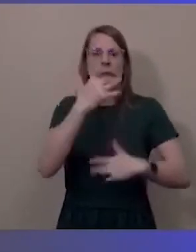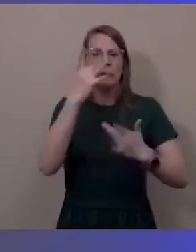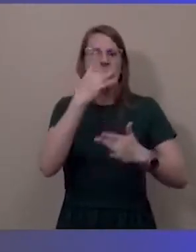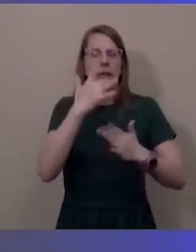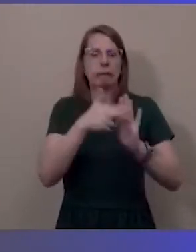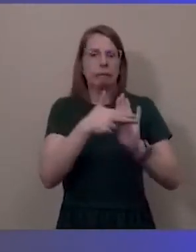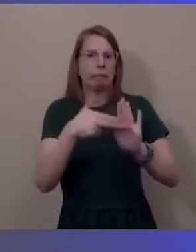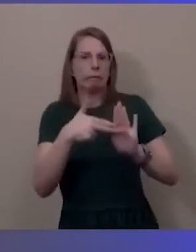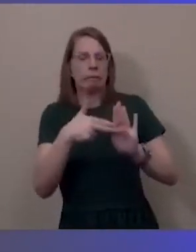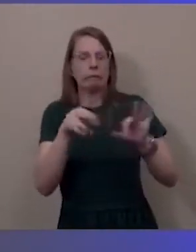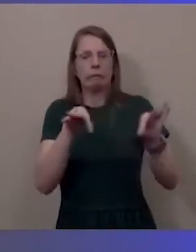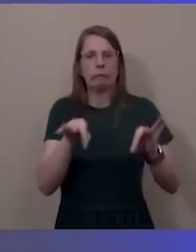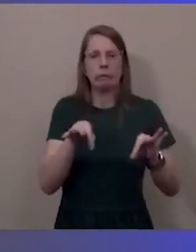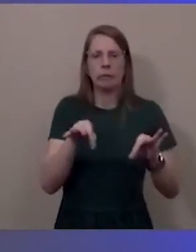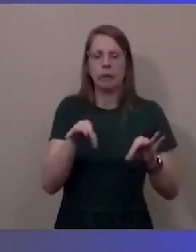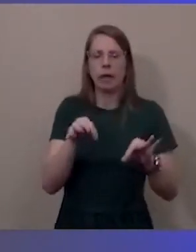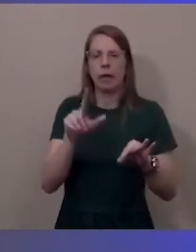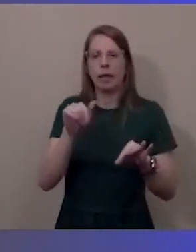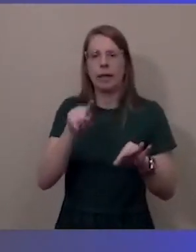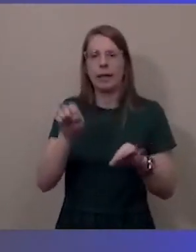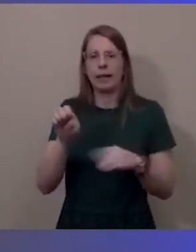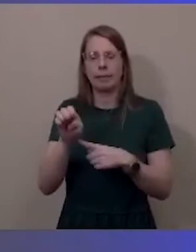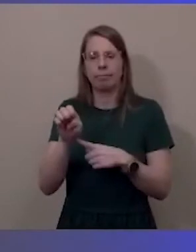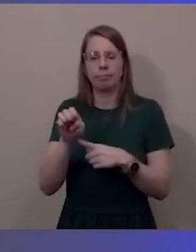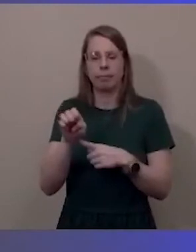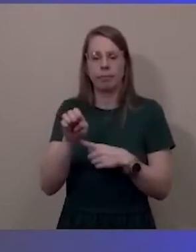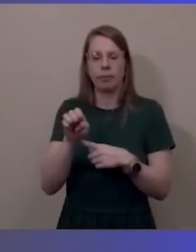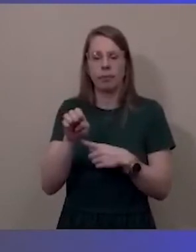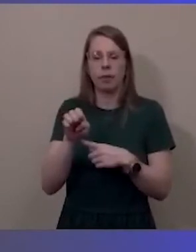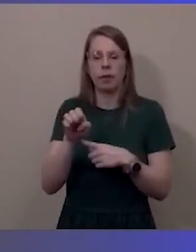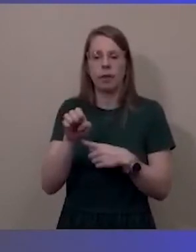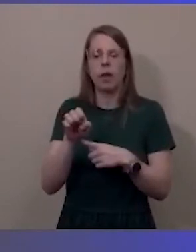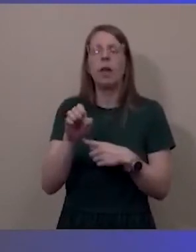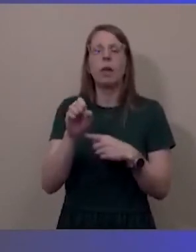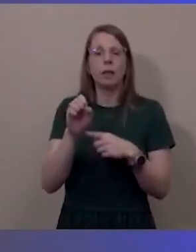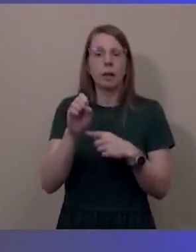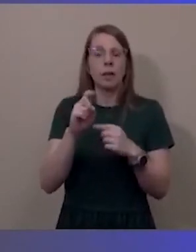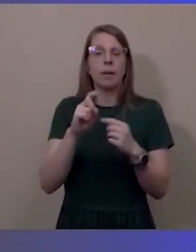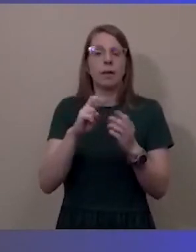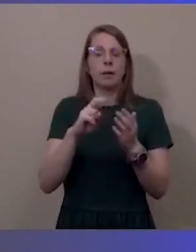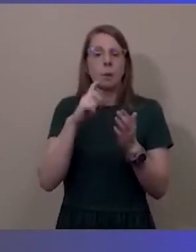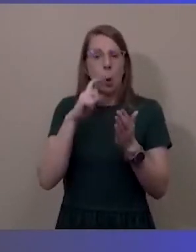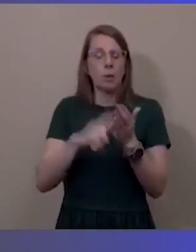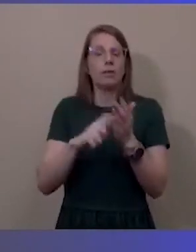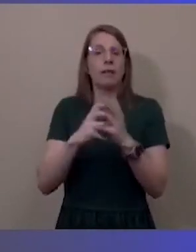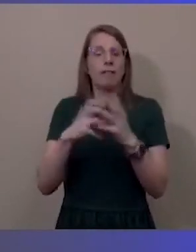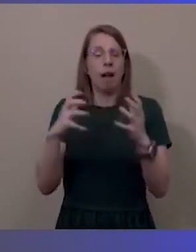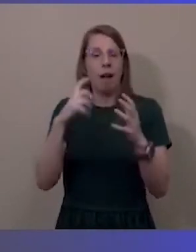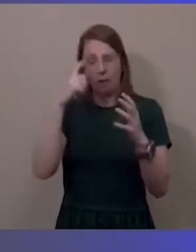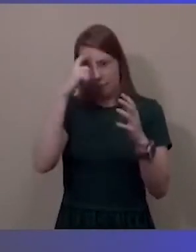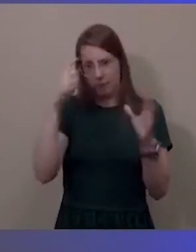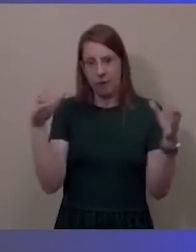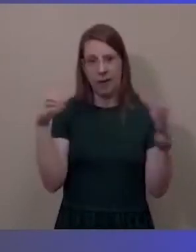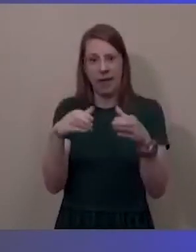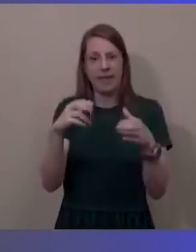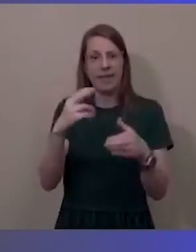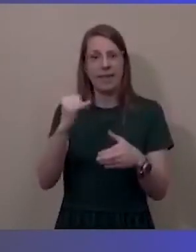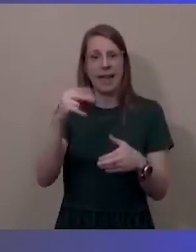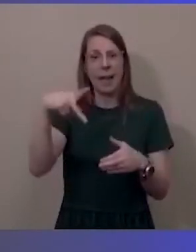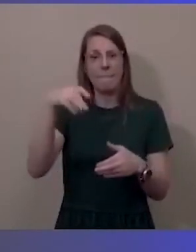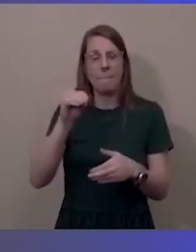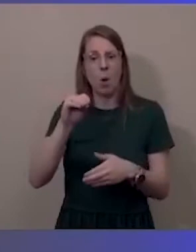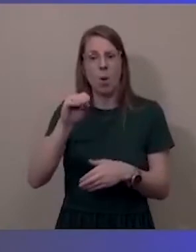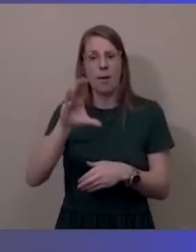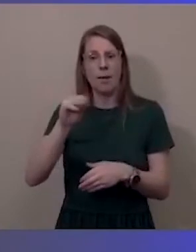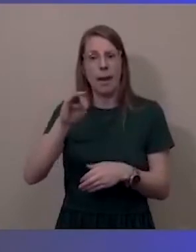diseases, like the late LATE, where we see a whole lot of shrinkage in the hippocampal region. The